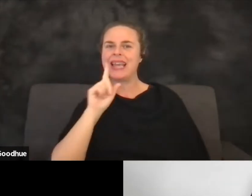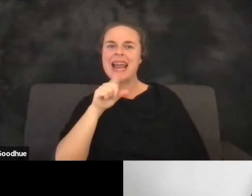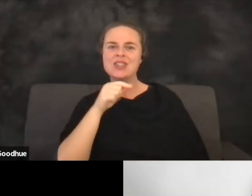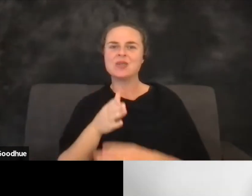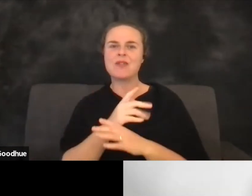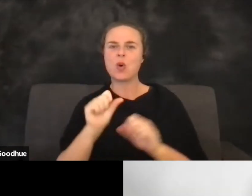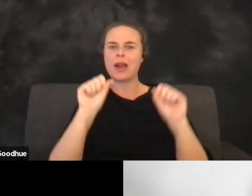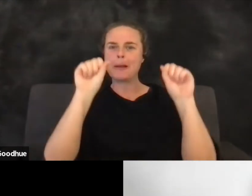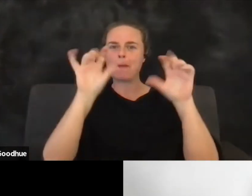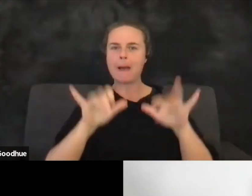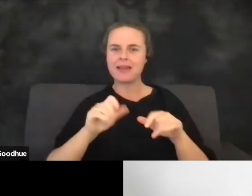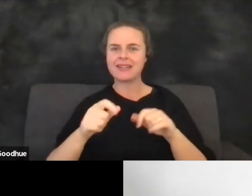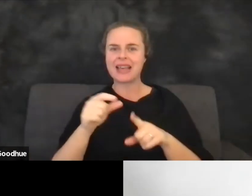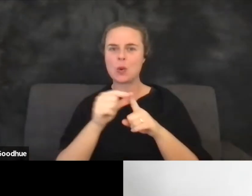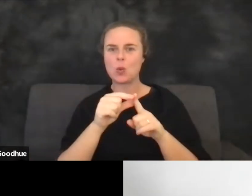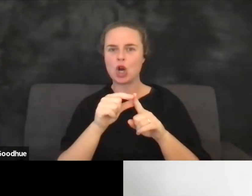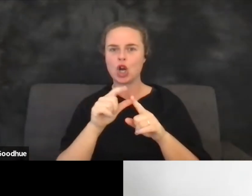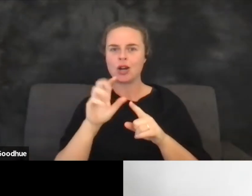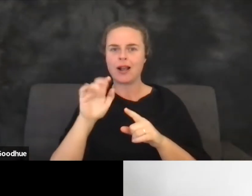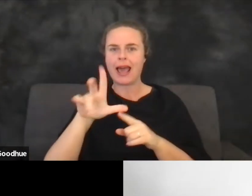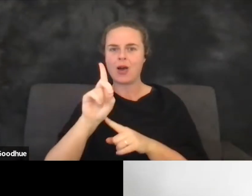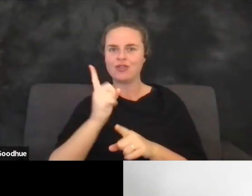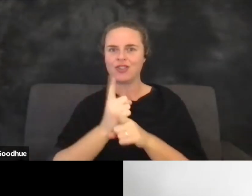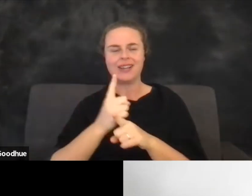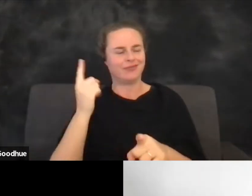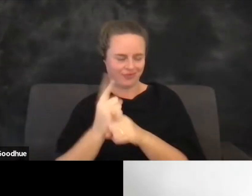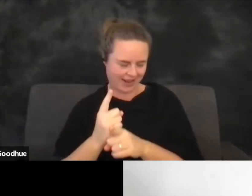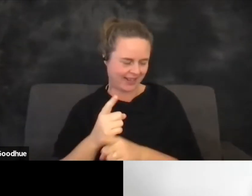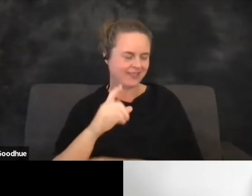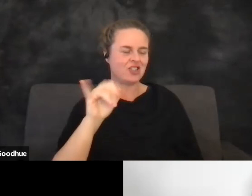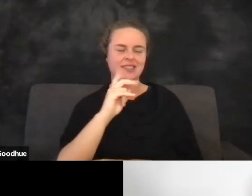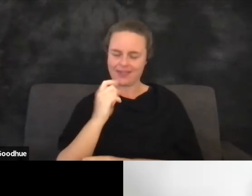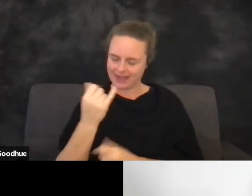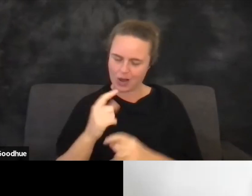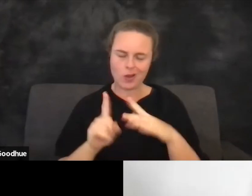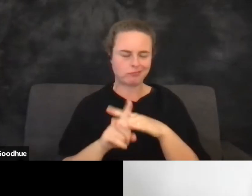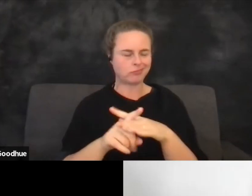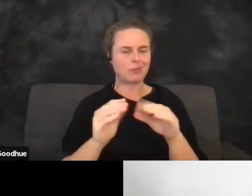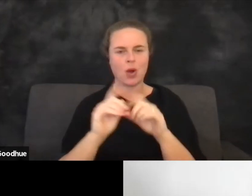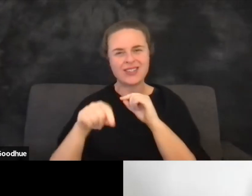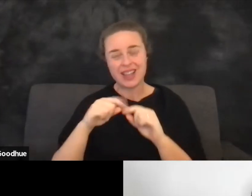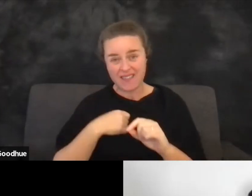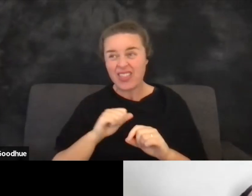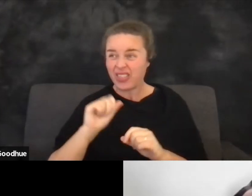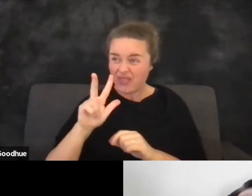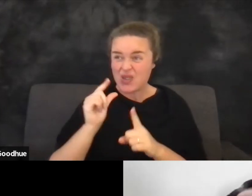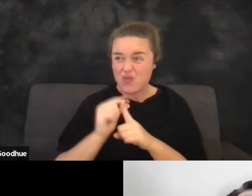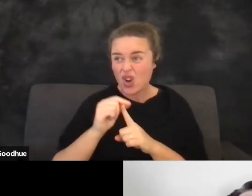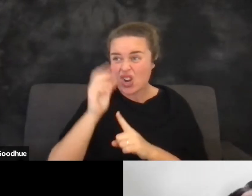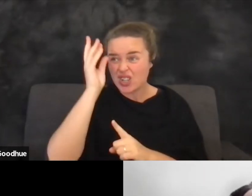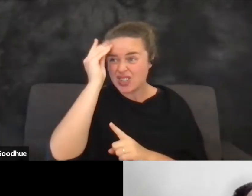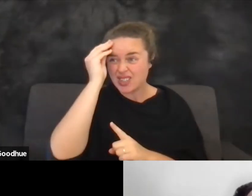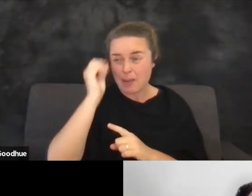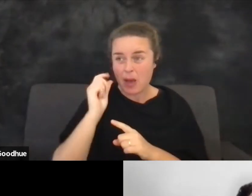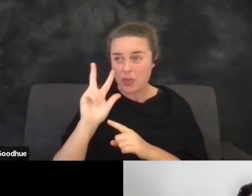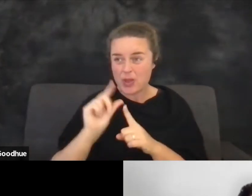maybe. Yeah, there's a lot of answers starting to come in now. Okay. Takes a little bit. 3 is a lot to think of right now.